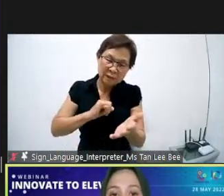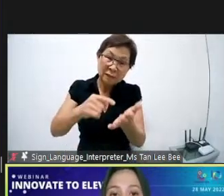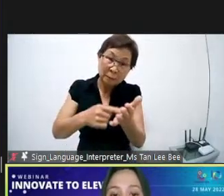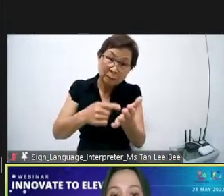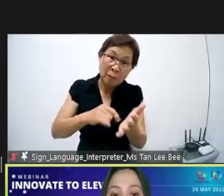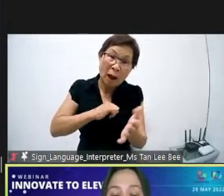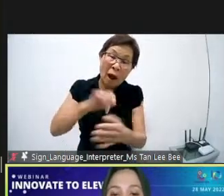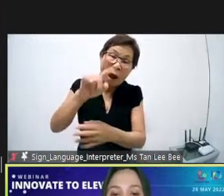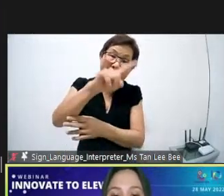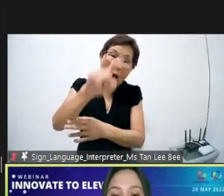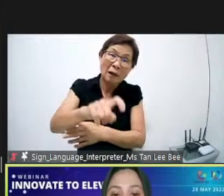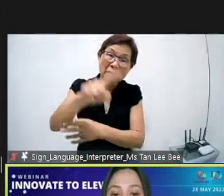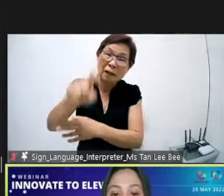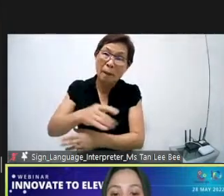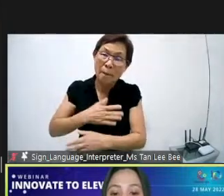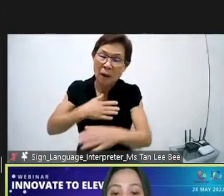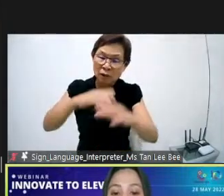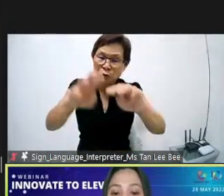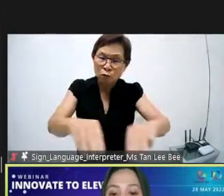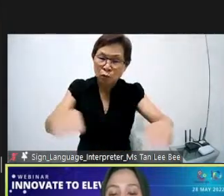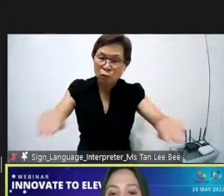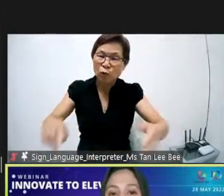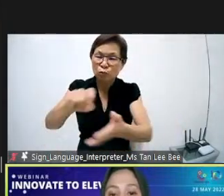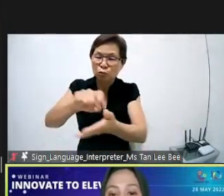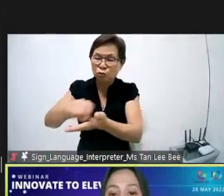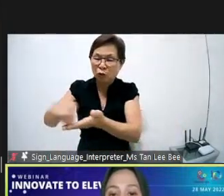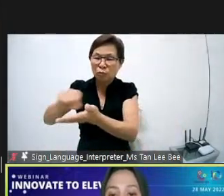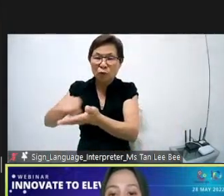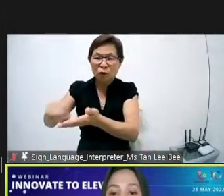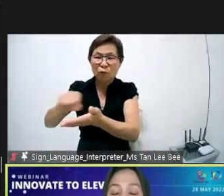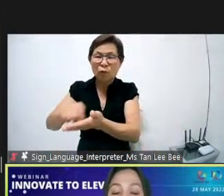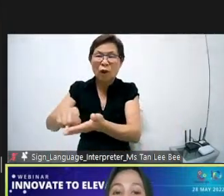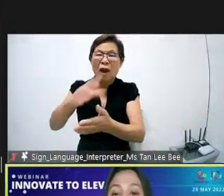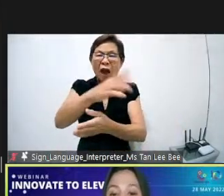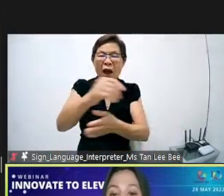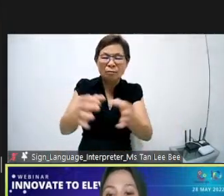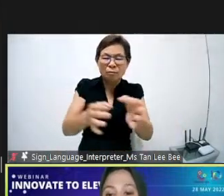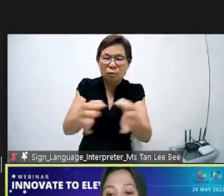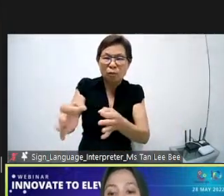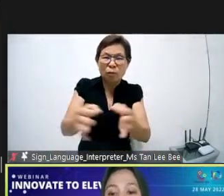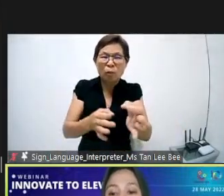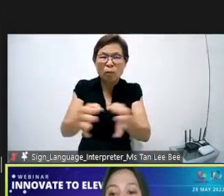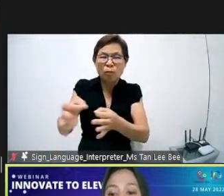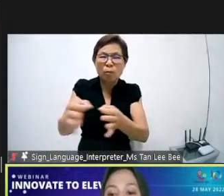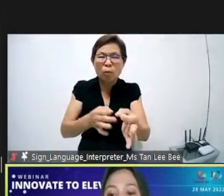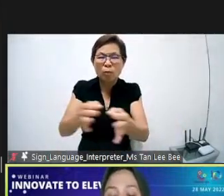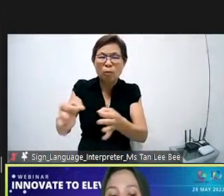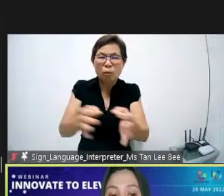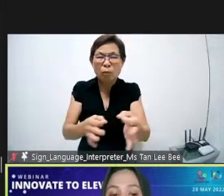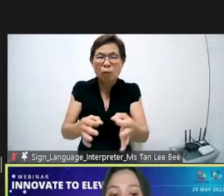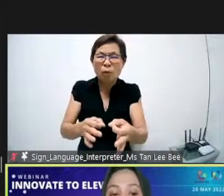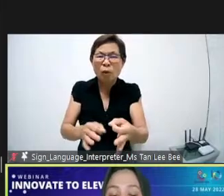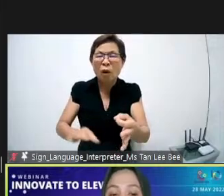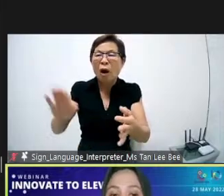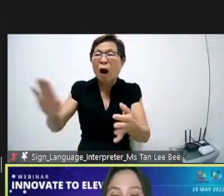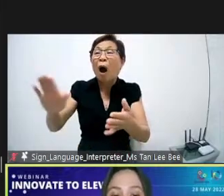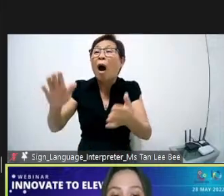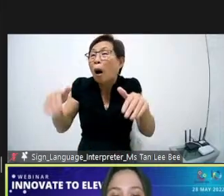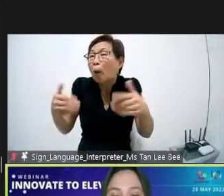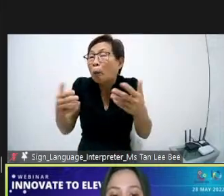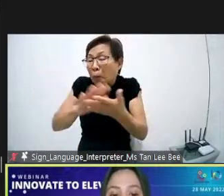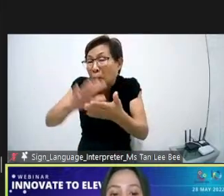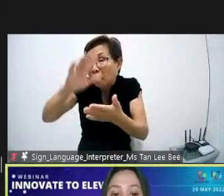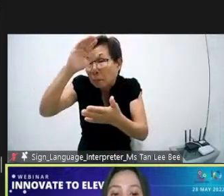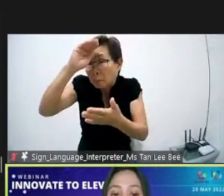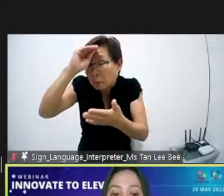I ask my student to write, describe, or retell what they knew about harmful